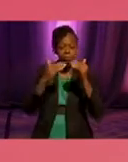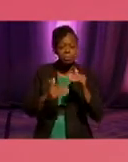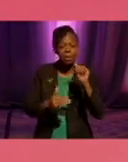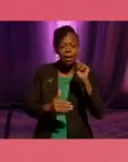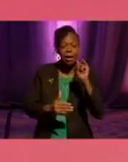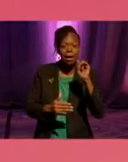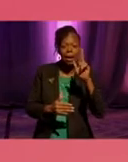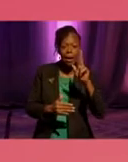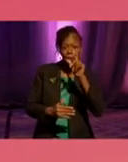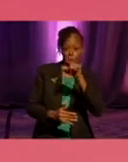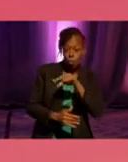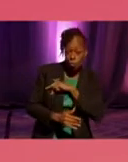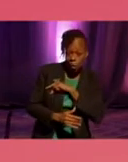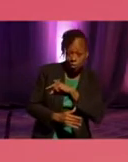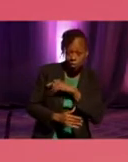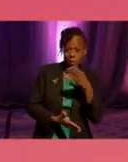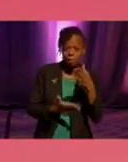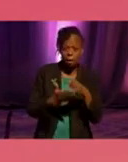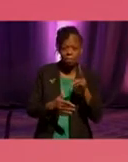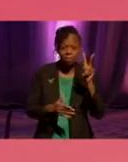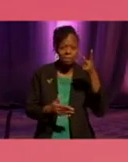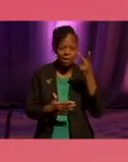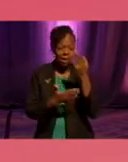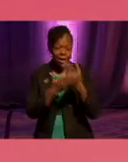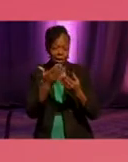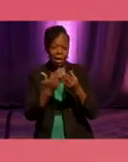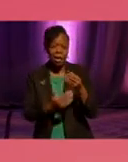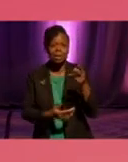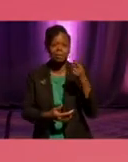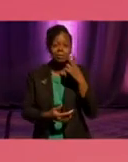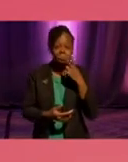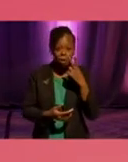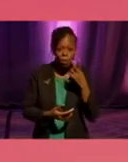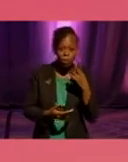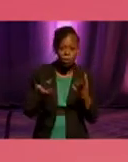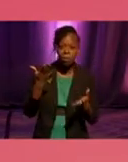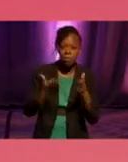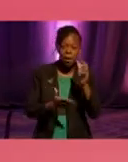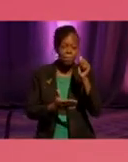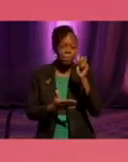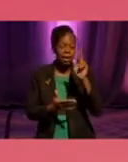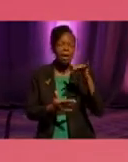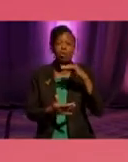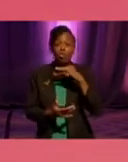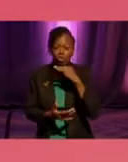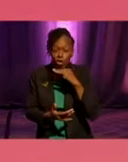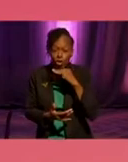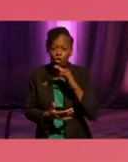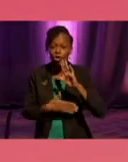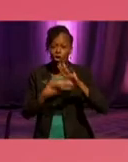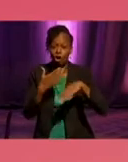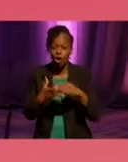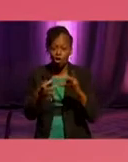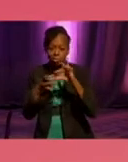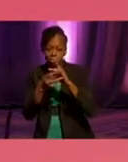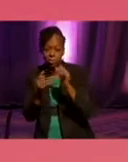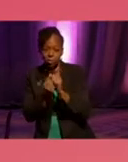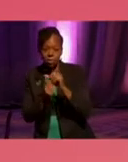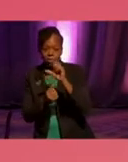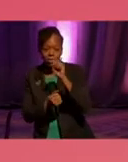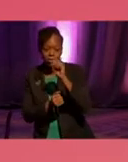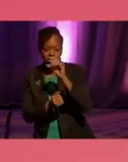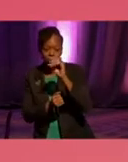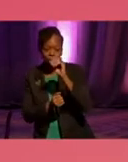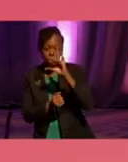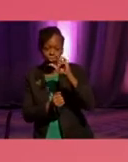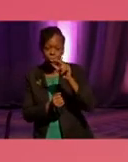being exposed to secondhand smoke or air pollution? We know that all of these issues related to the social determinants of health impact